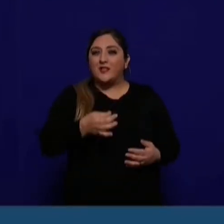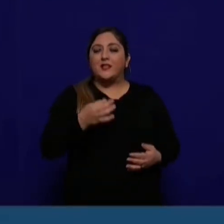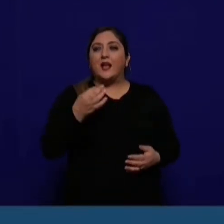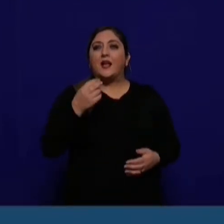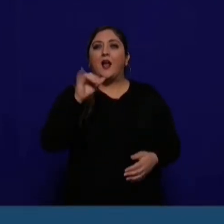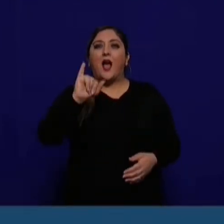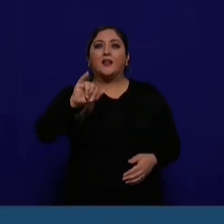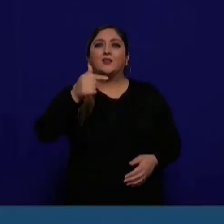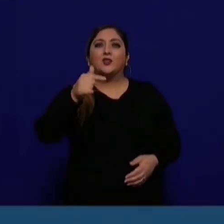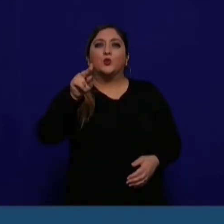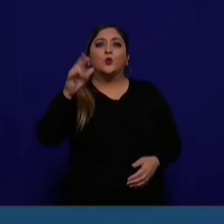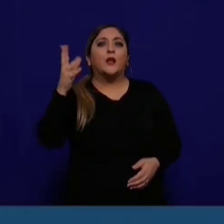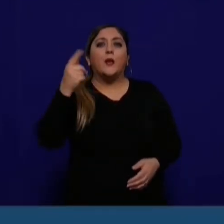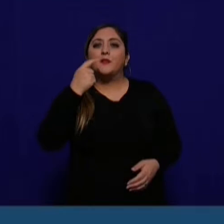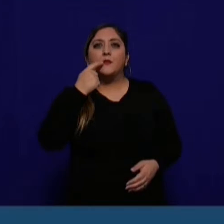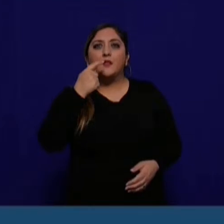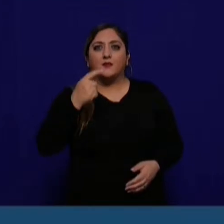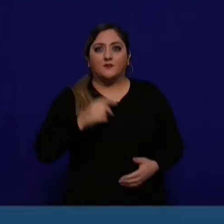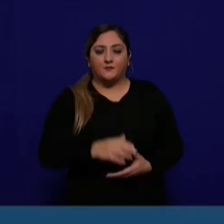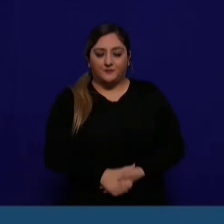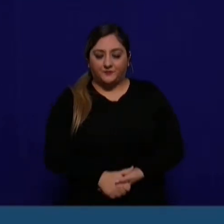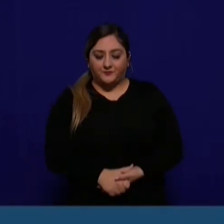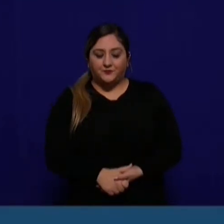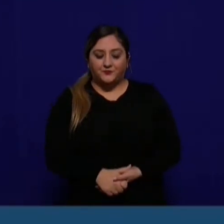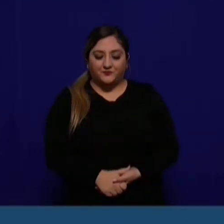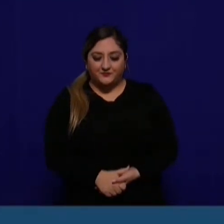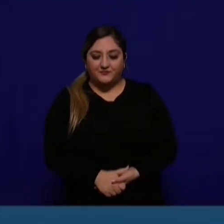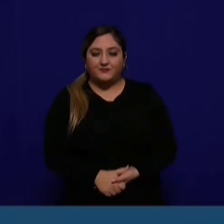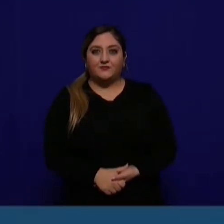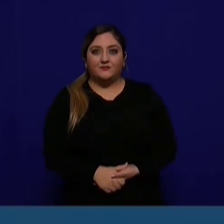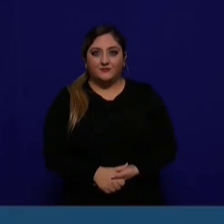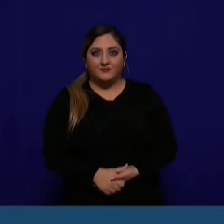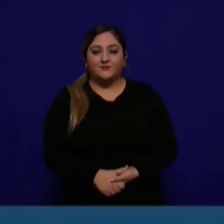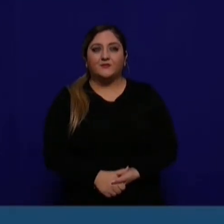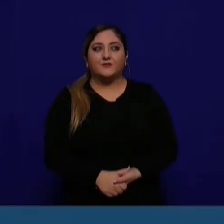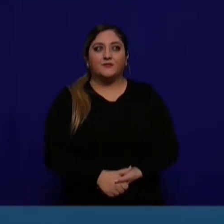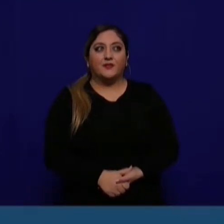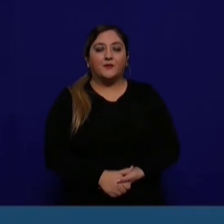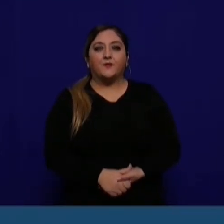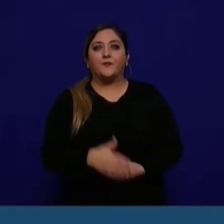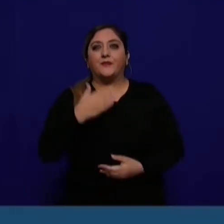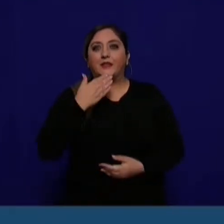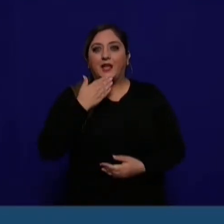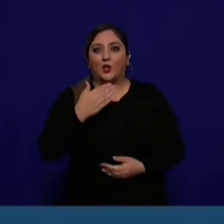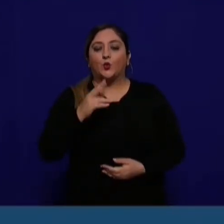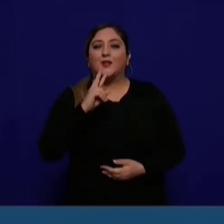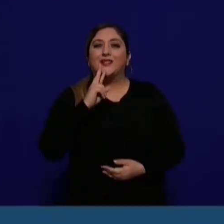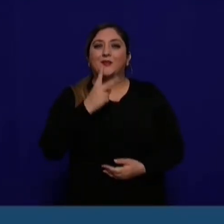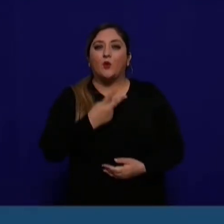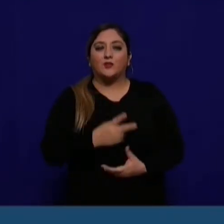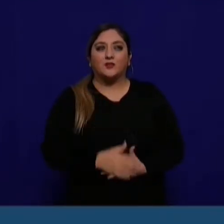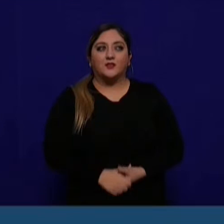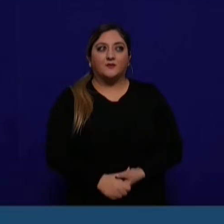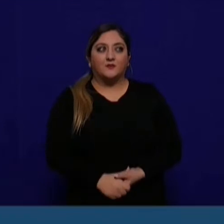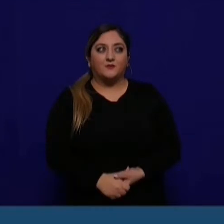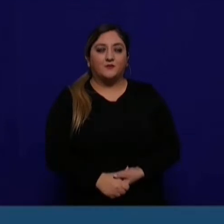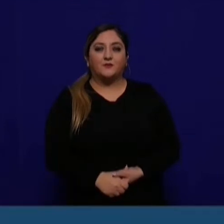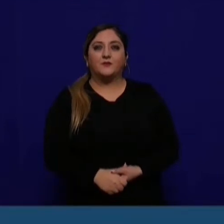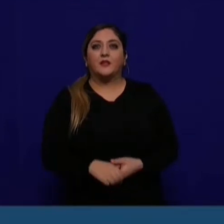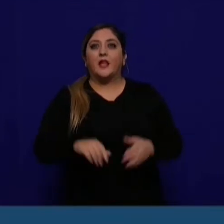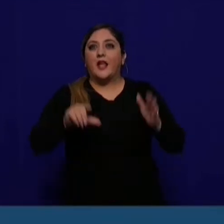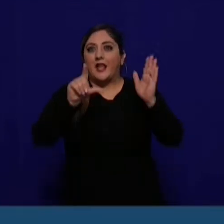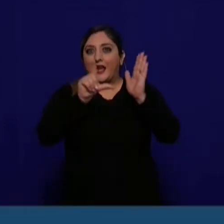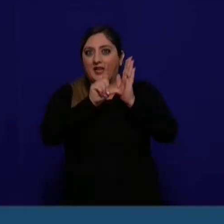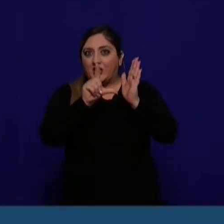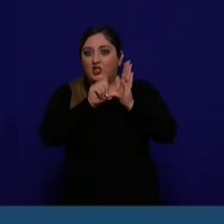Mela, grazzi ħafna tal-mistoqsijiet. Bħalma ħabarna aħna bħalissa għaddejjin bil-relaxation tal-miżuri